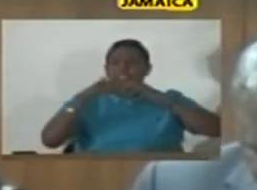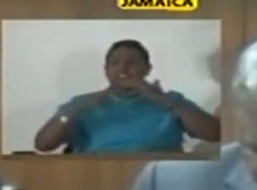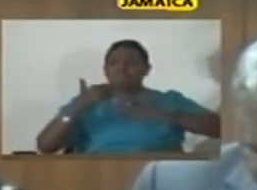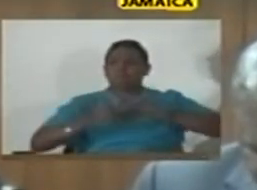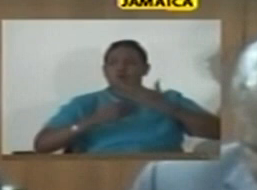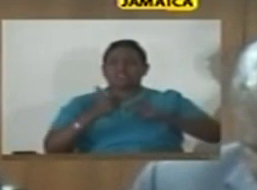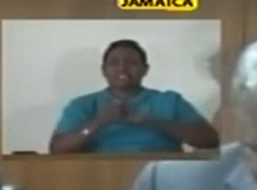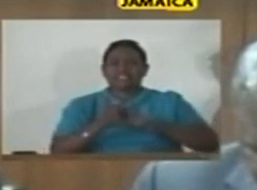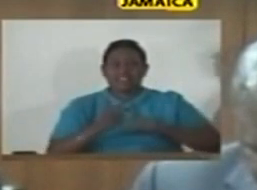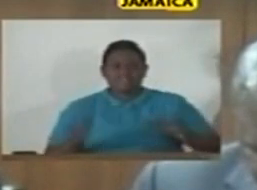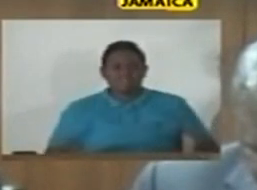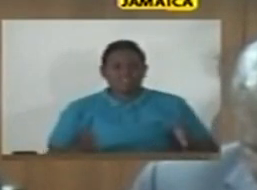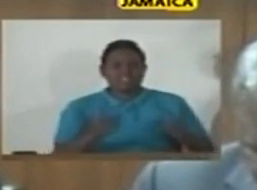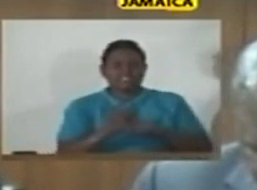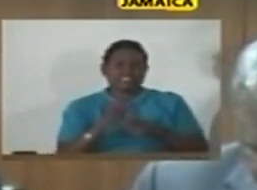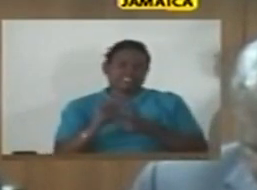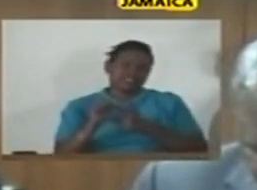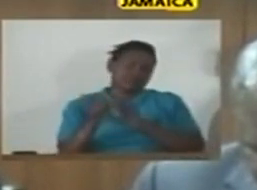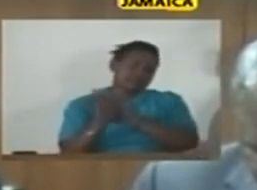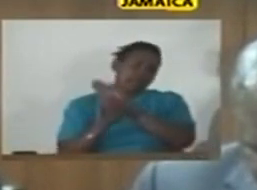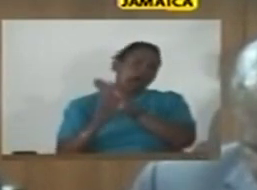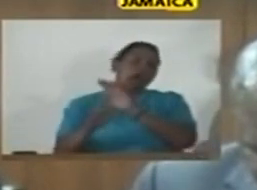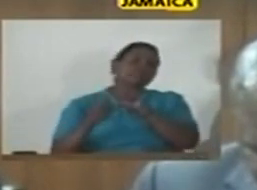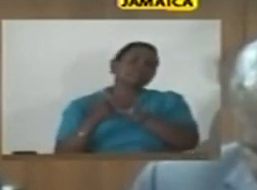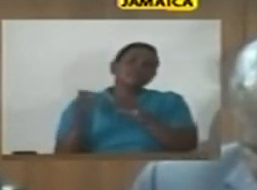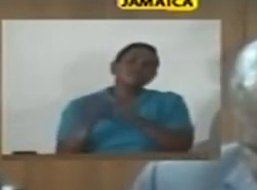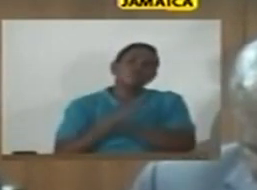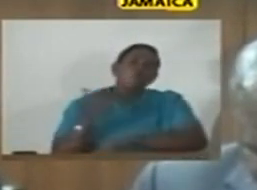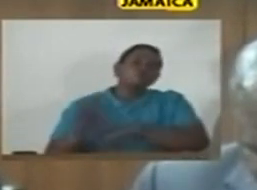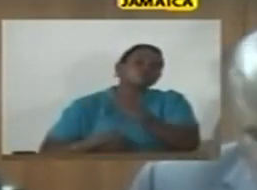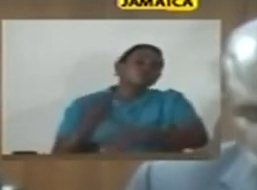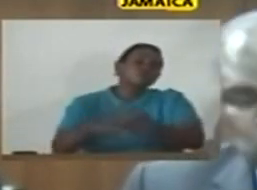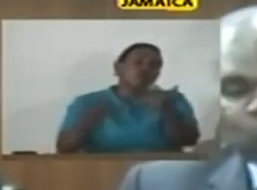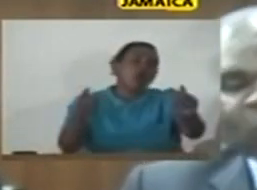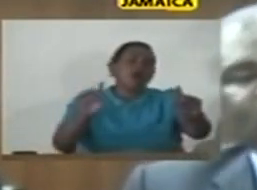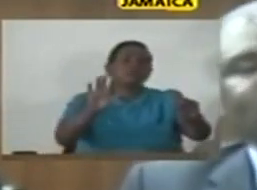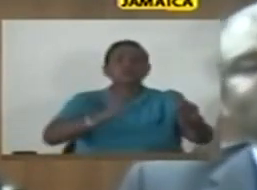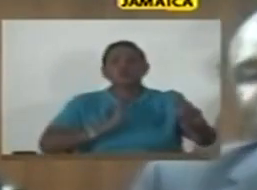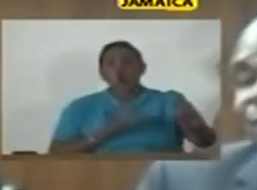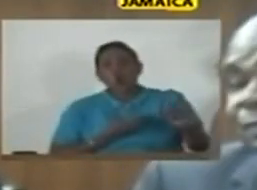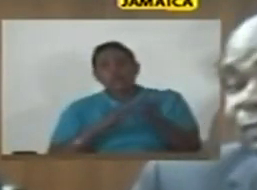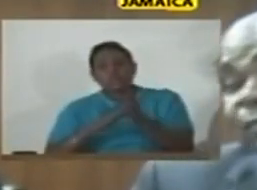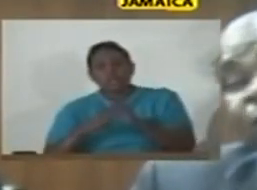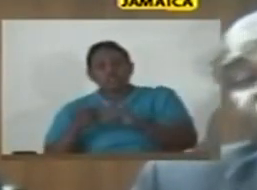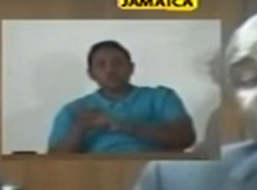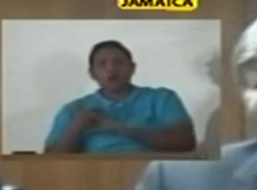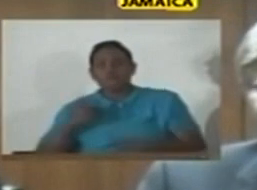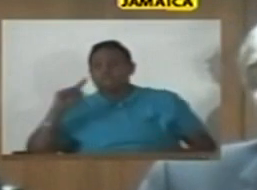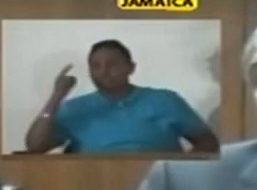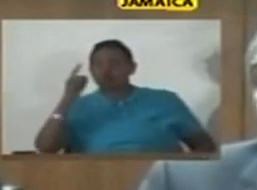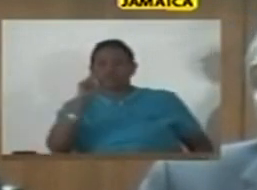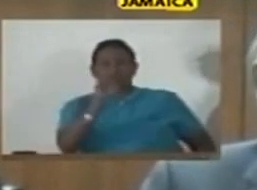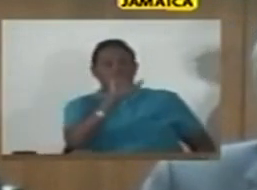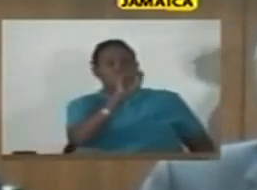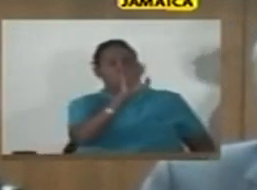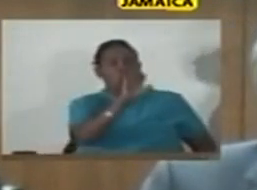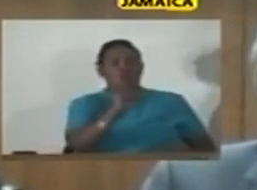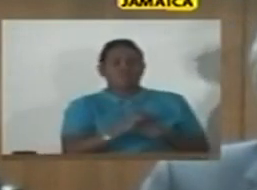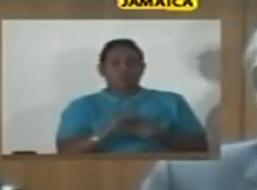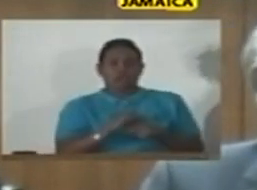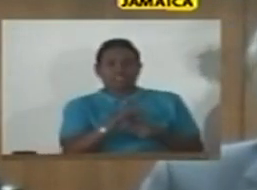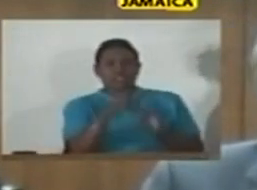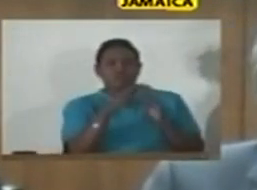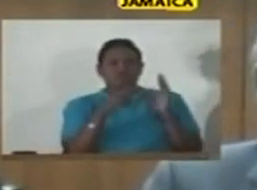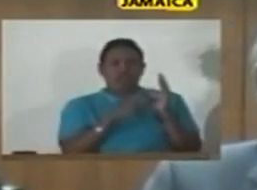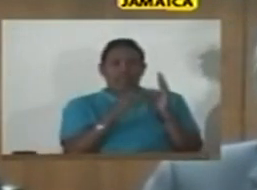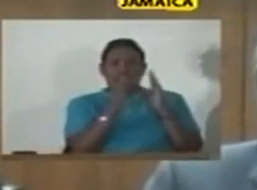to facilitate the Disabilities Act is in full gear. It is our intention to have the first 2 codes of practice and